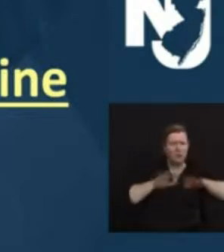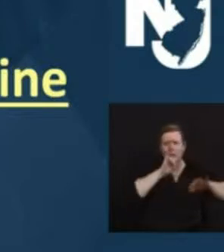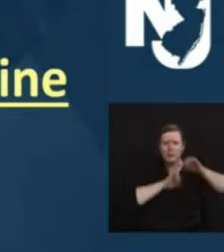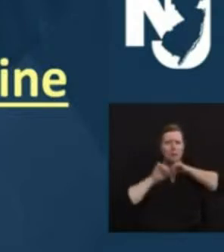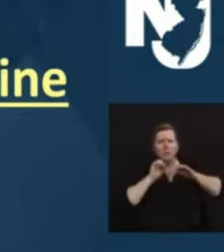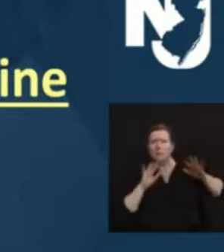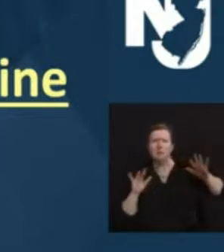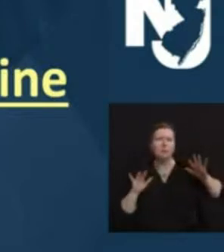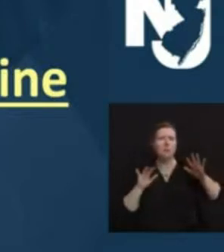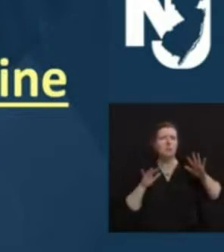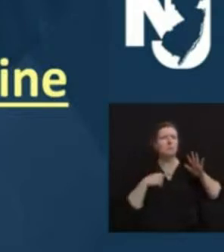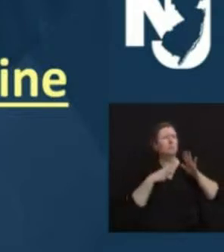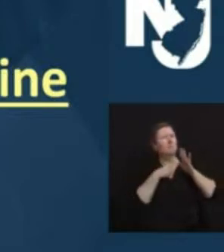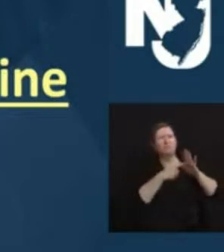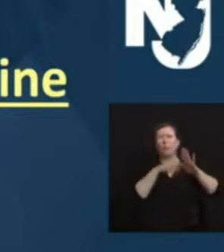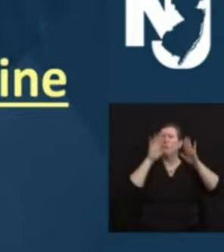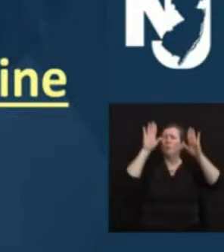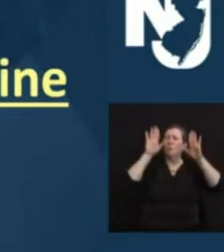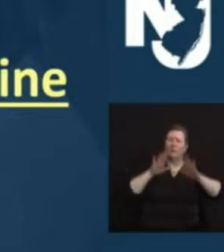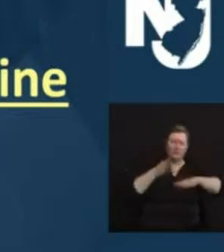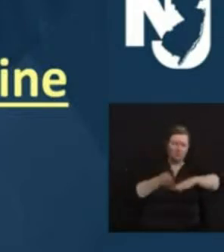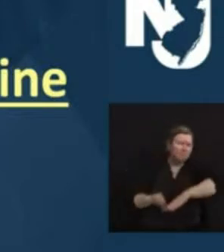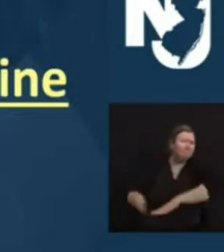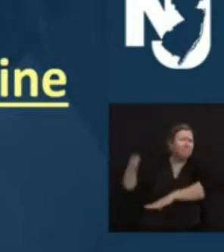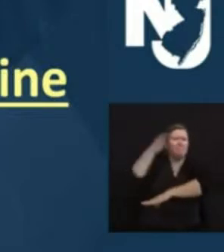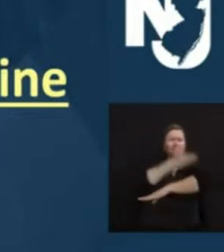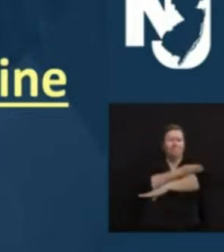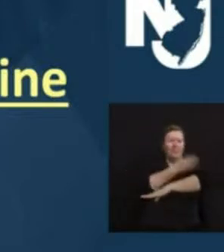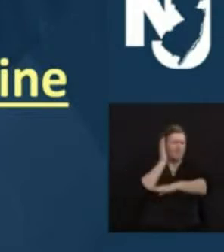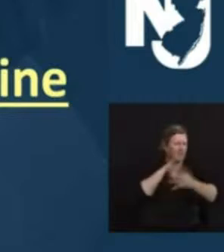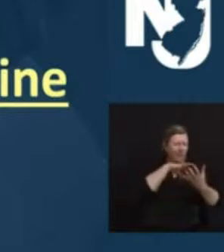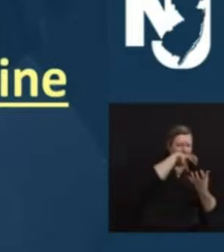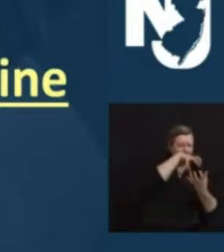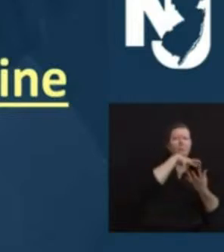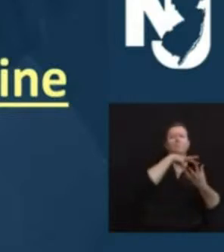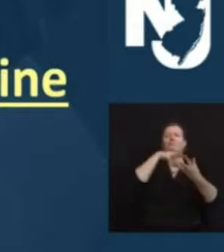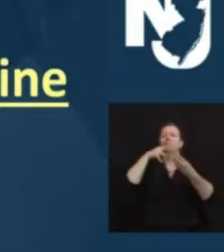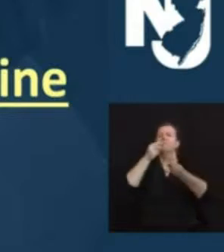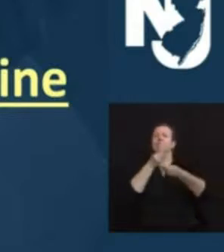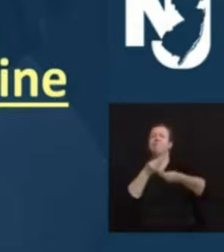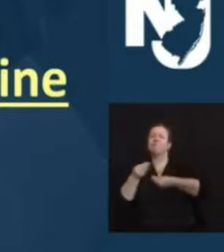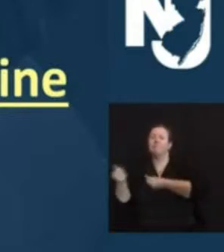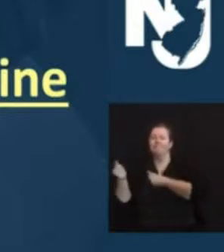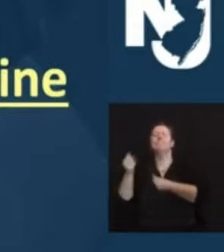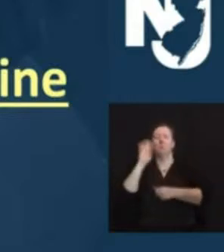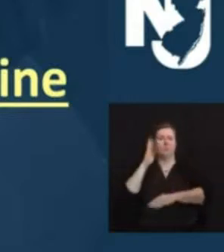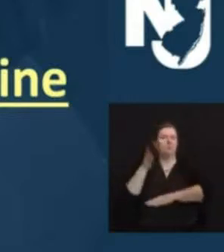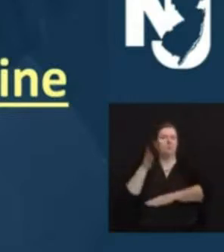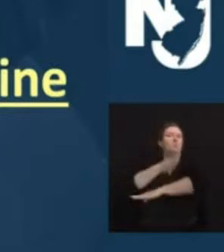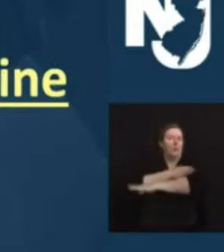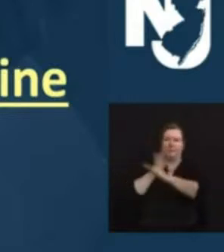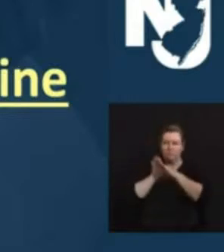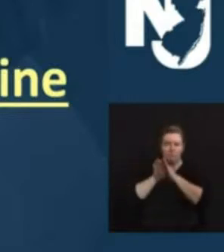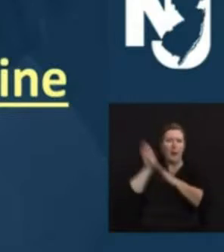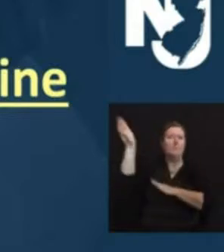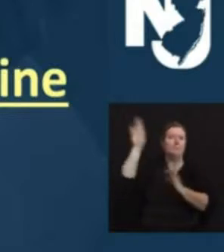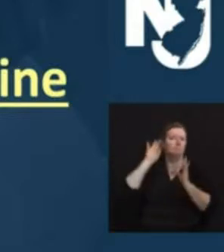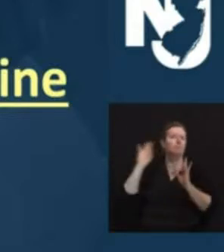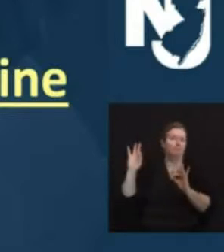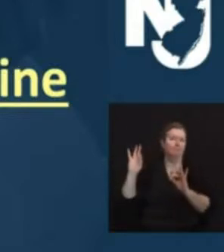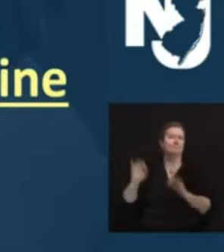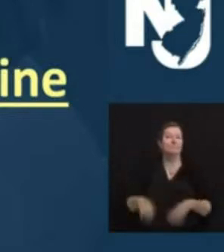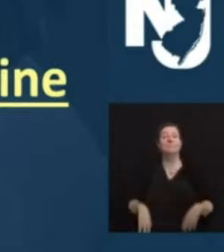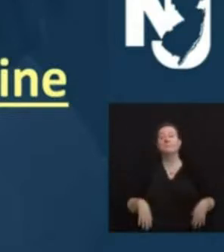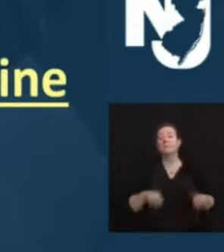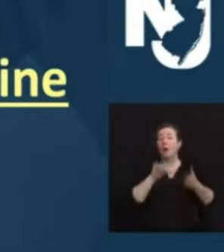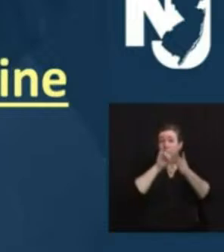that progress will only get better in the weeks and months ahead. I also want to reiterate something that we've referred to but haven't gotten into